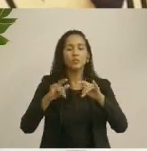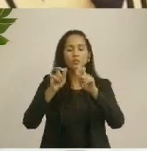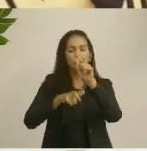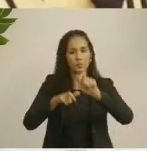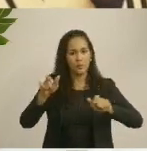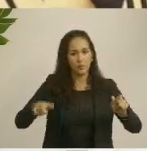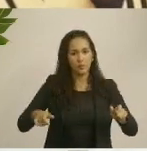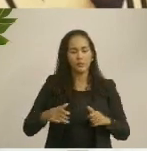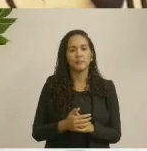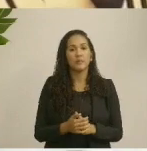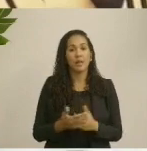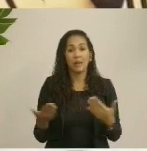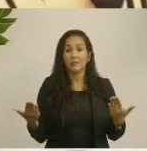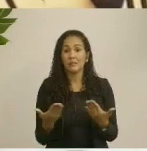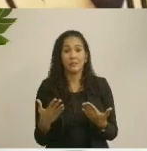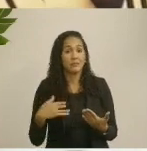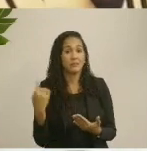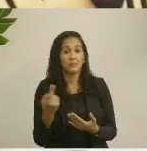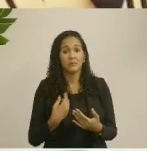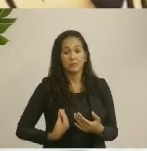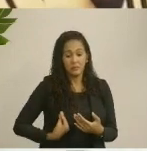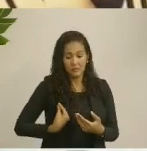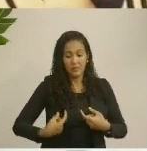war, which is the